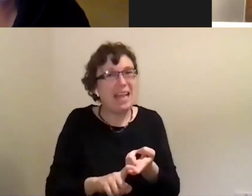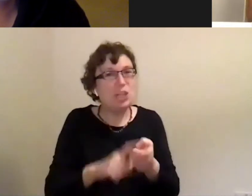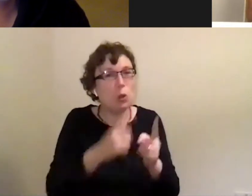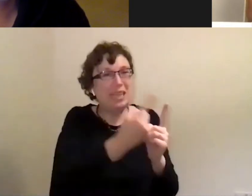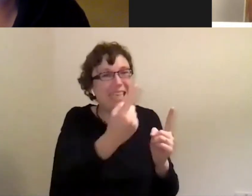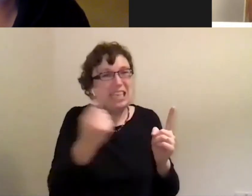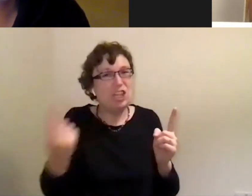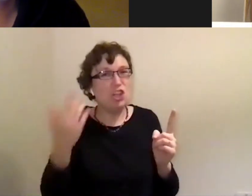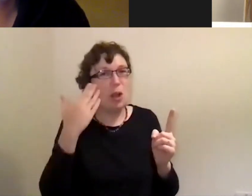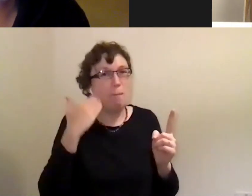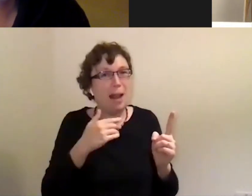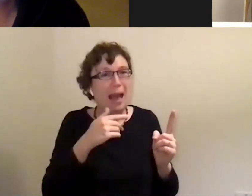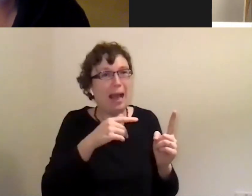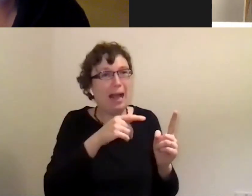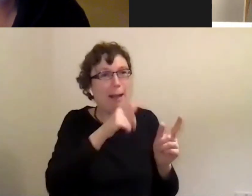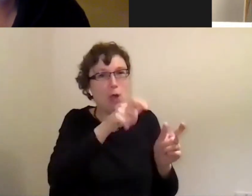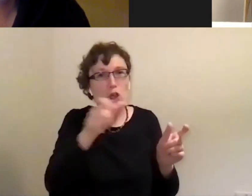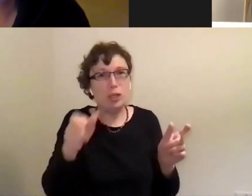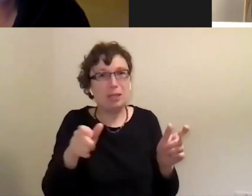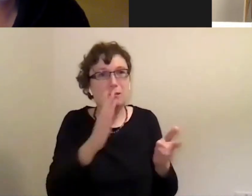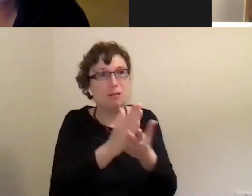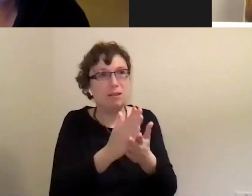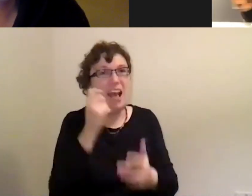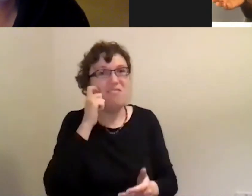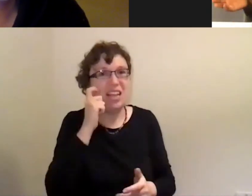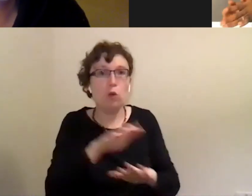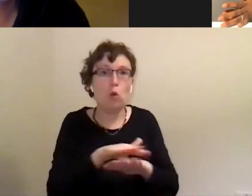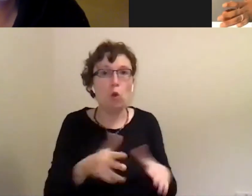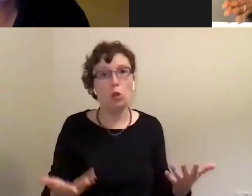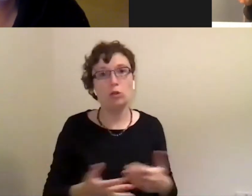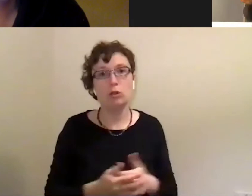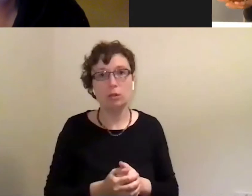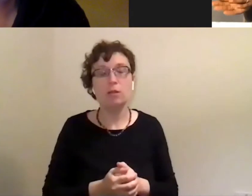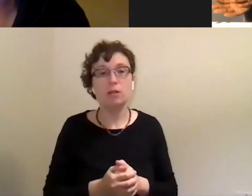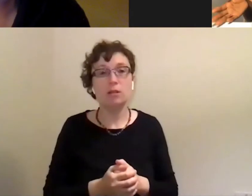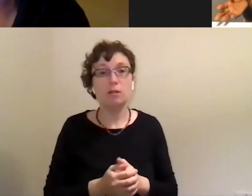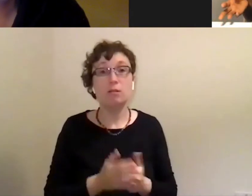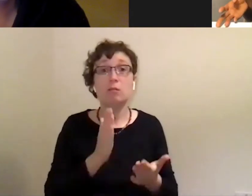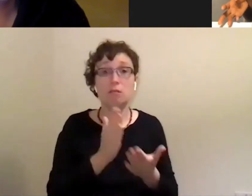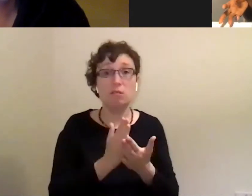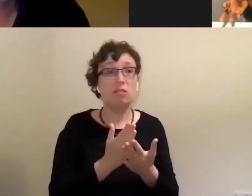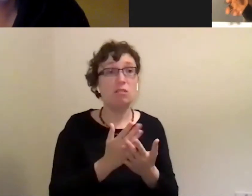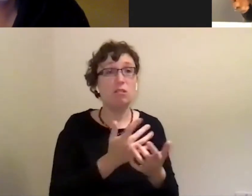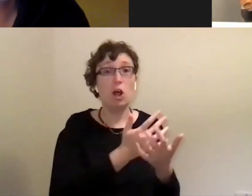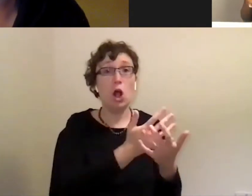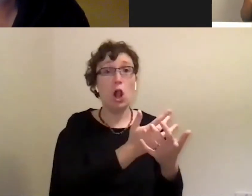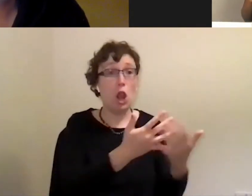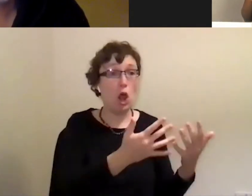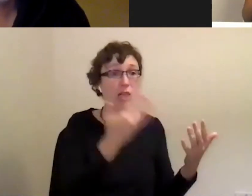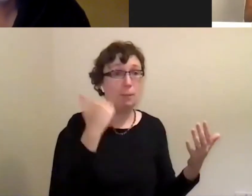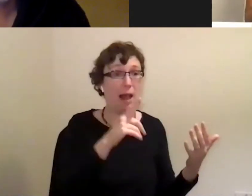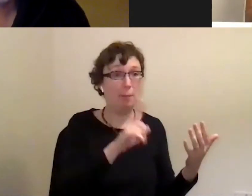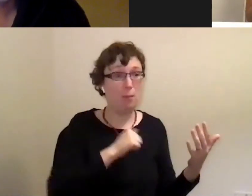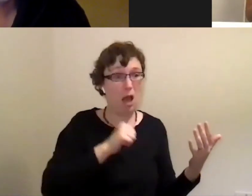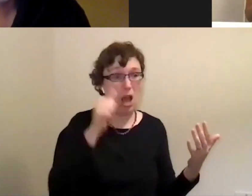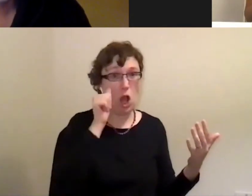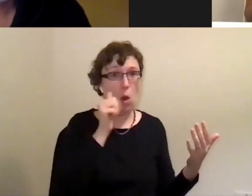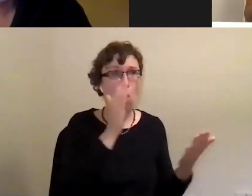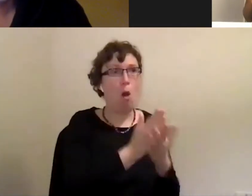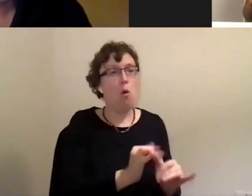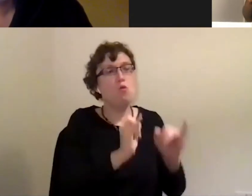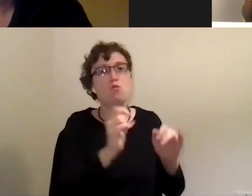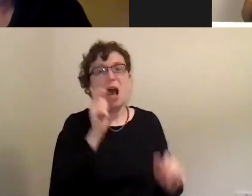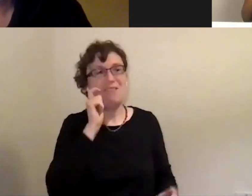Black people who would be offended if a white person wore braids, and I know a lot of Black people that wouldn't be offended. So things like that I